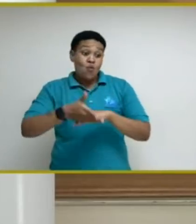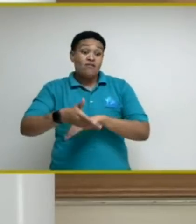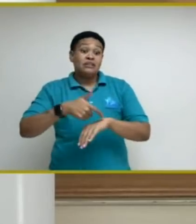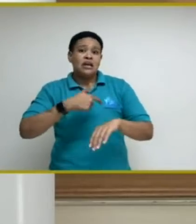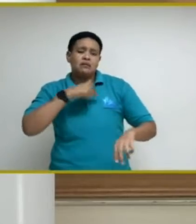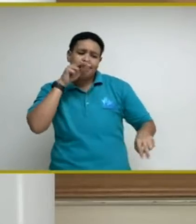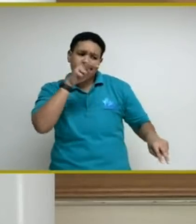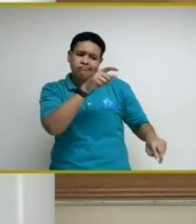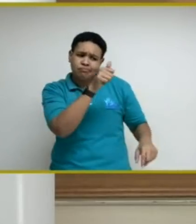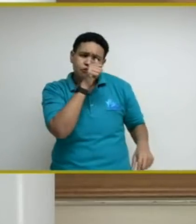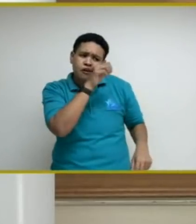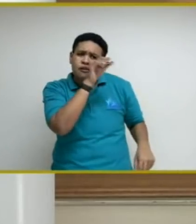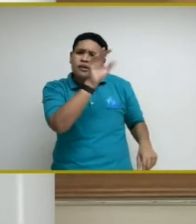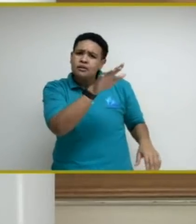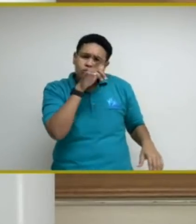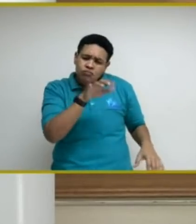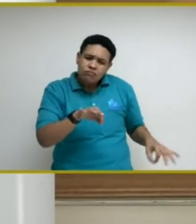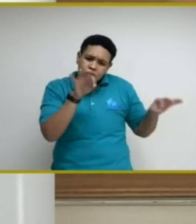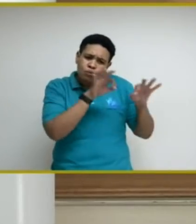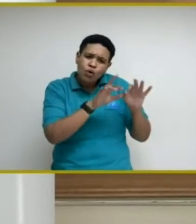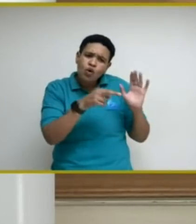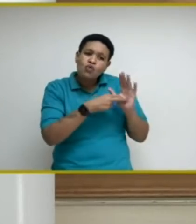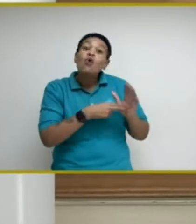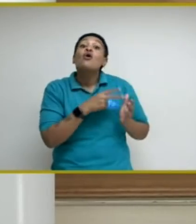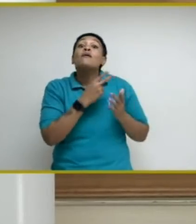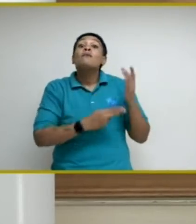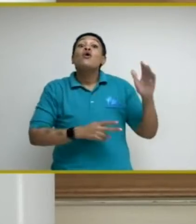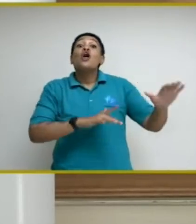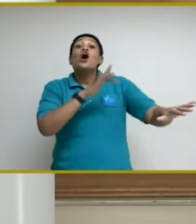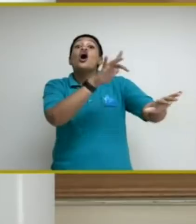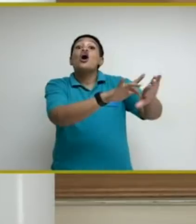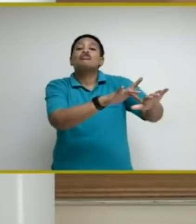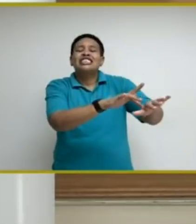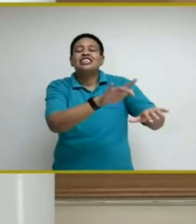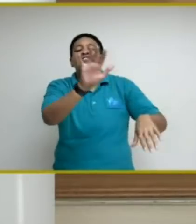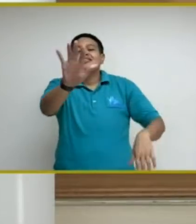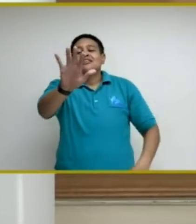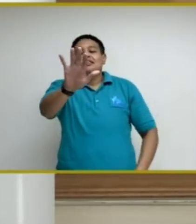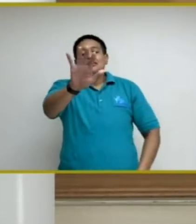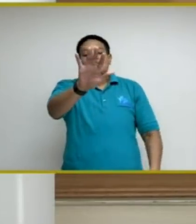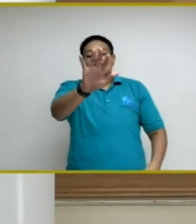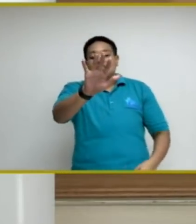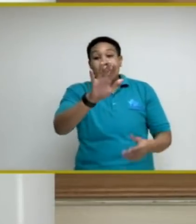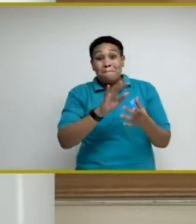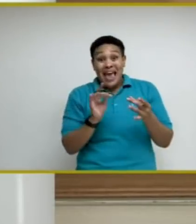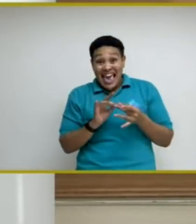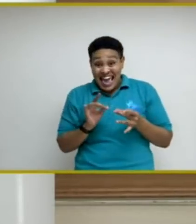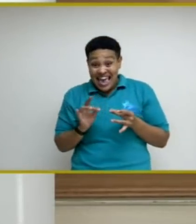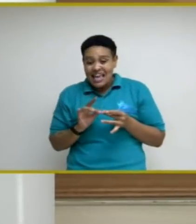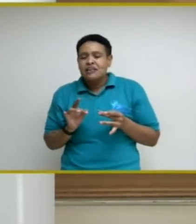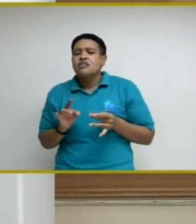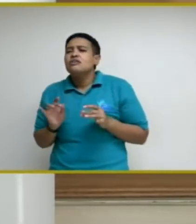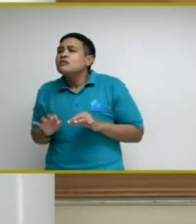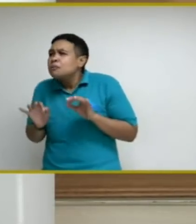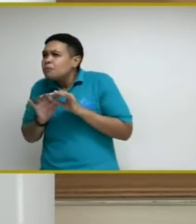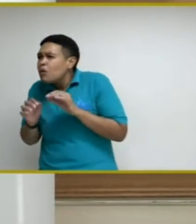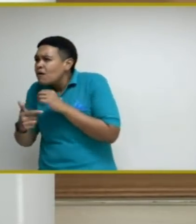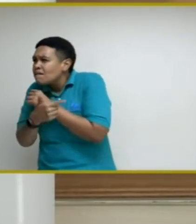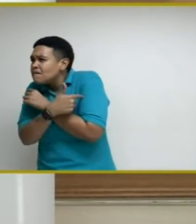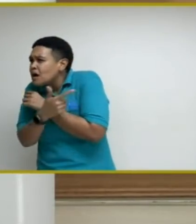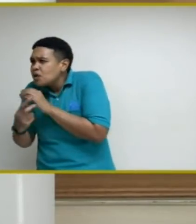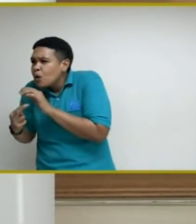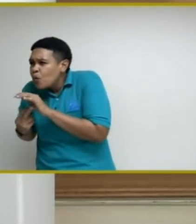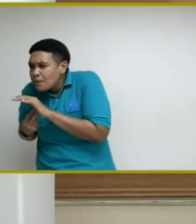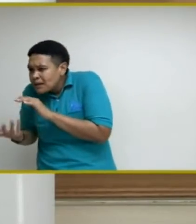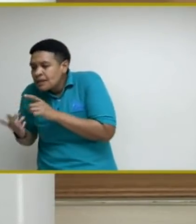playing an important role, both in outreach, in the messaging around the importance of vaccine, and of course